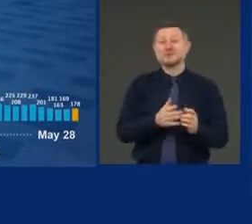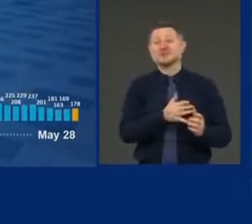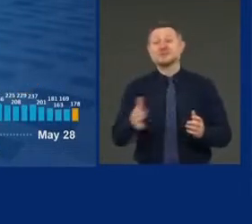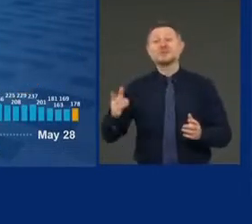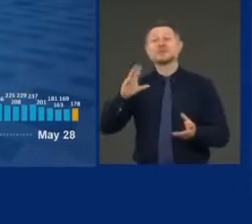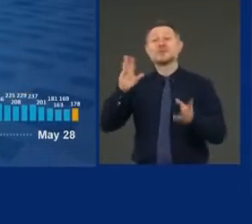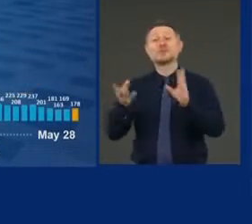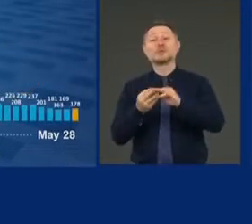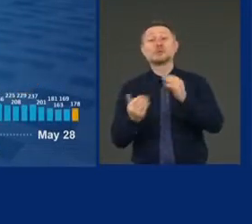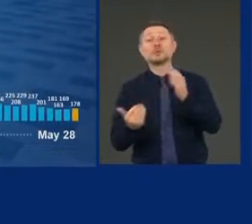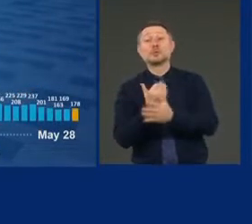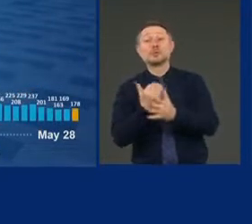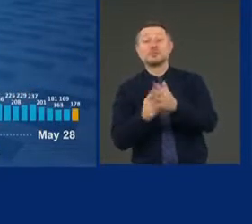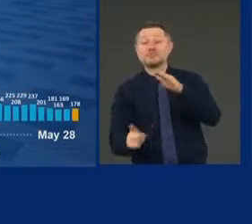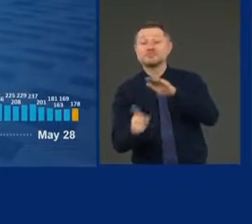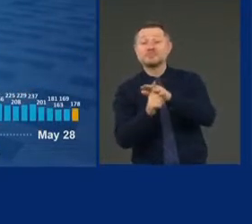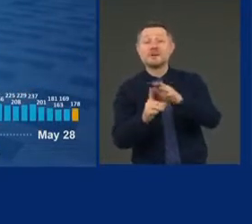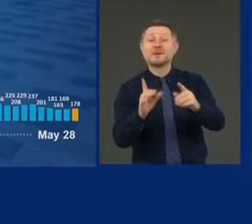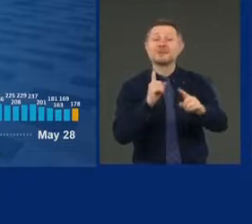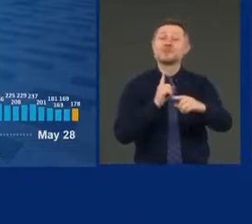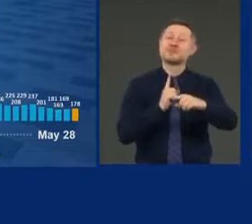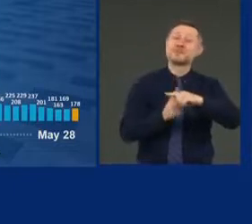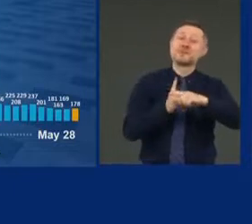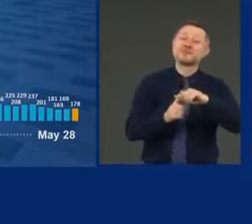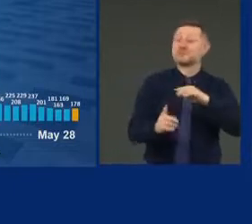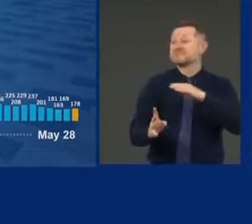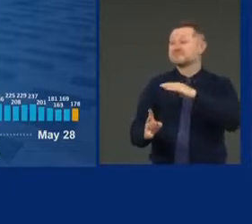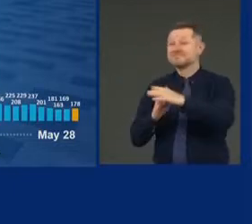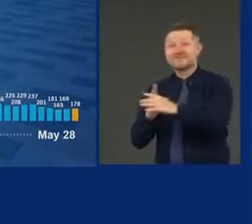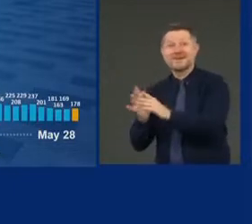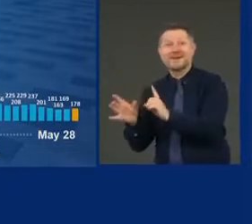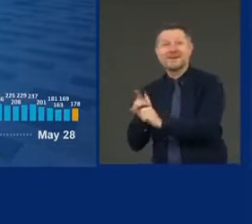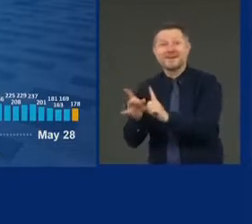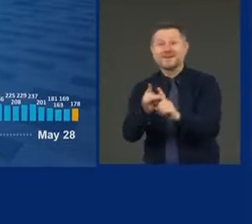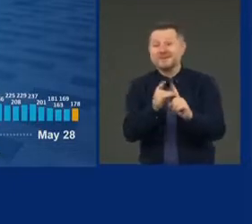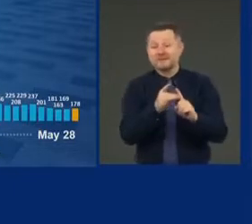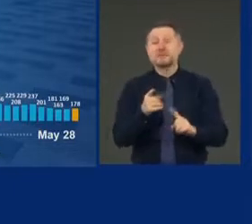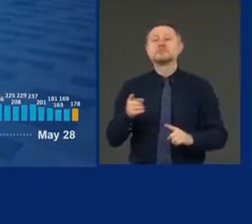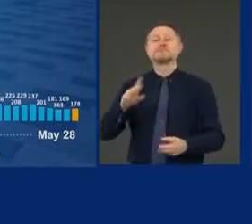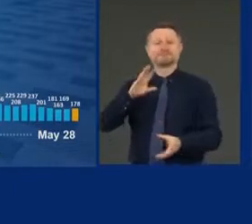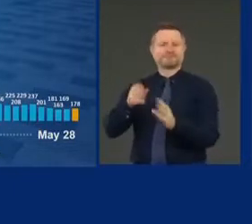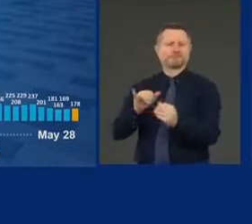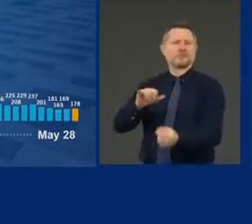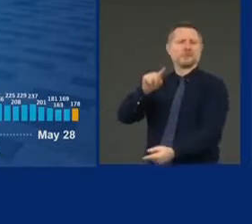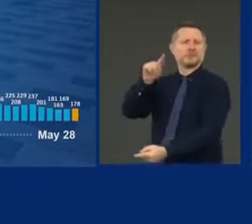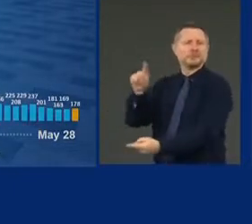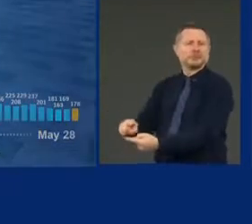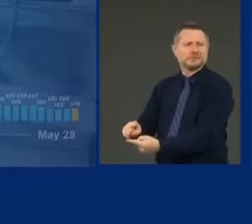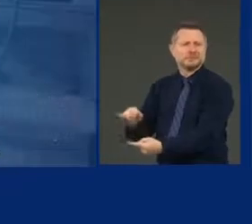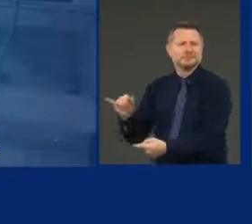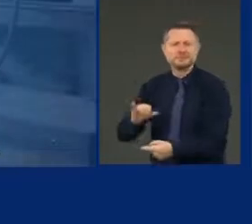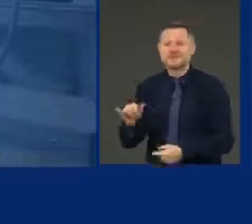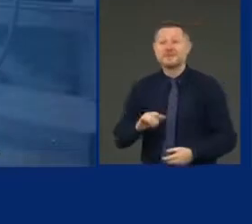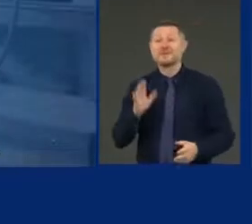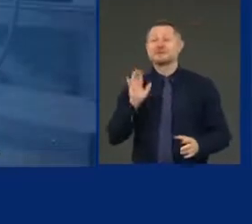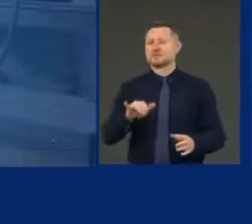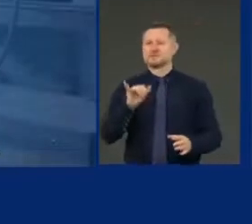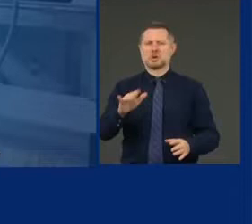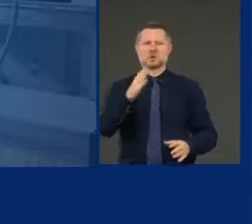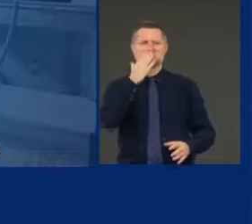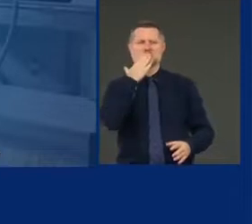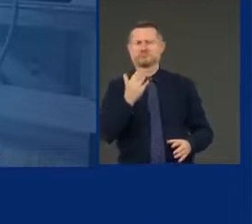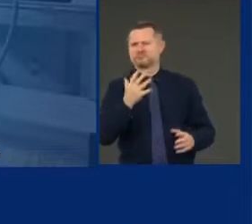of new COVID cases walking in the door every day is also way down. So that is all good